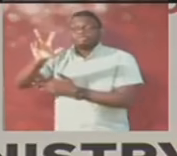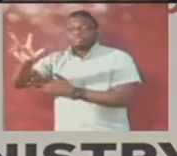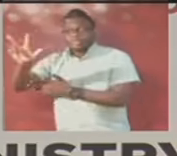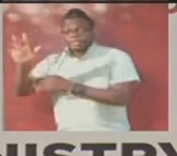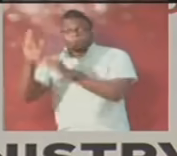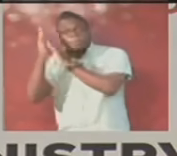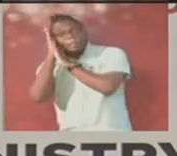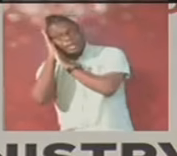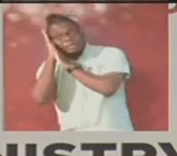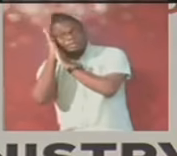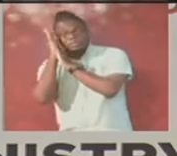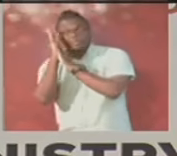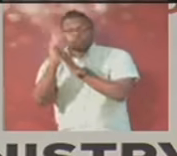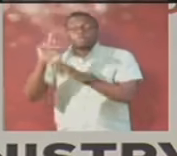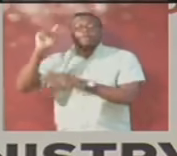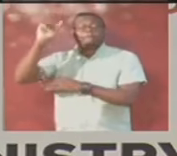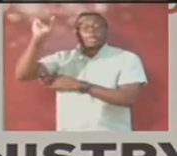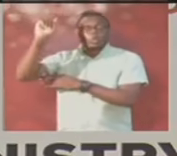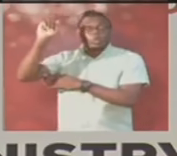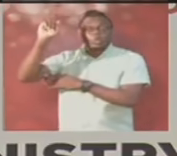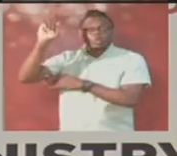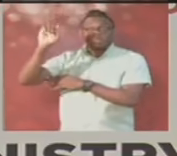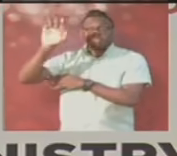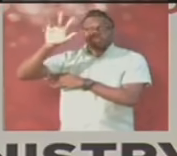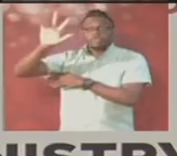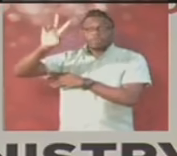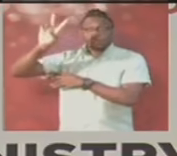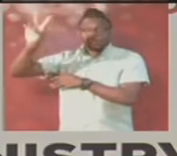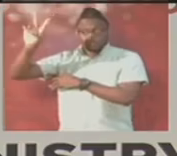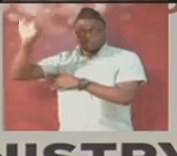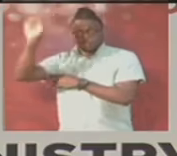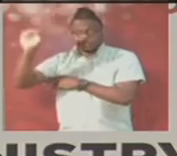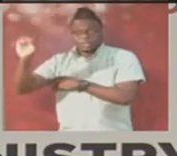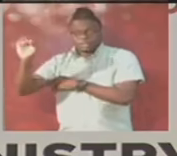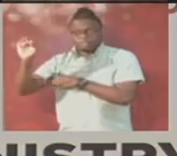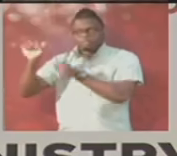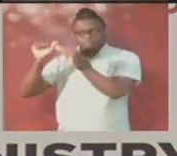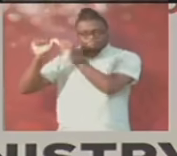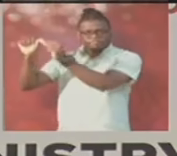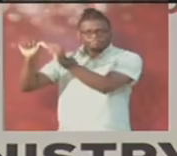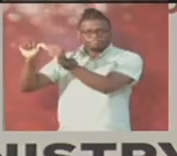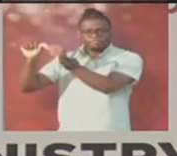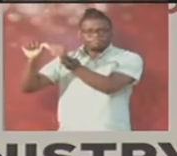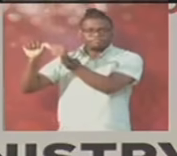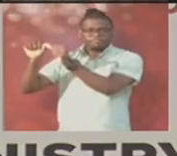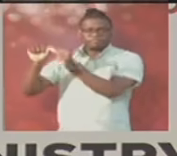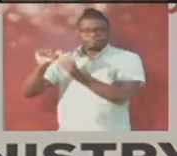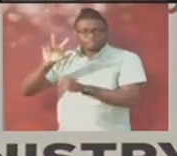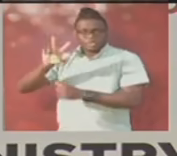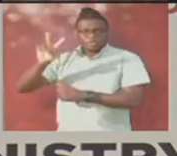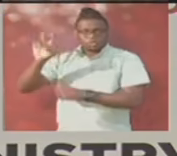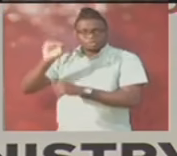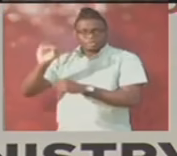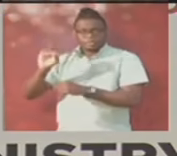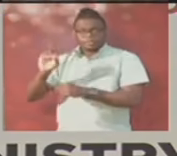at 32% continue to hold. Of course, when we look at the disaggregated figures, we see a 60%